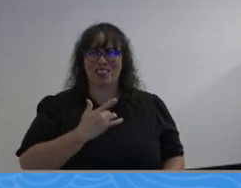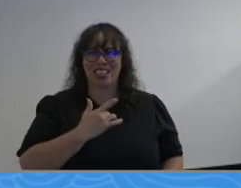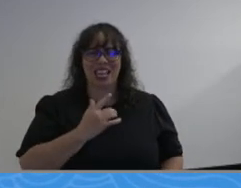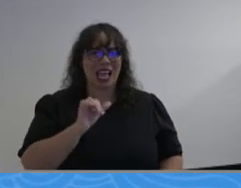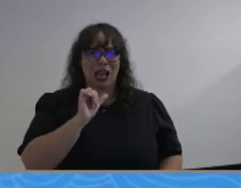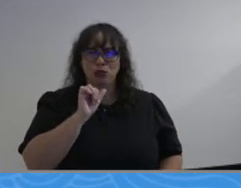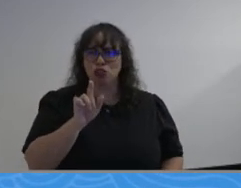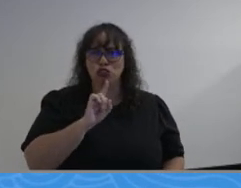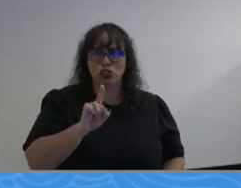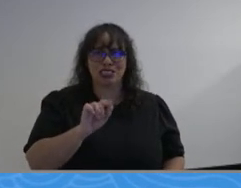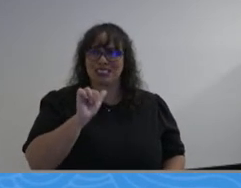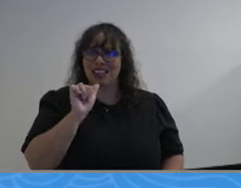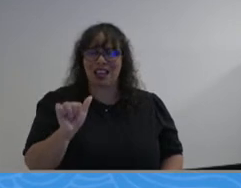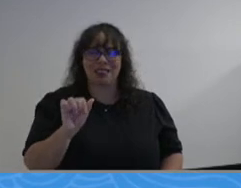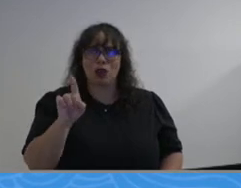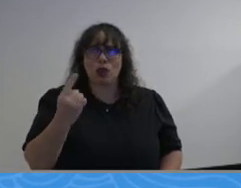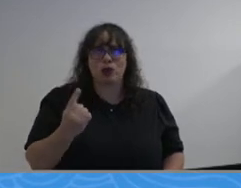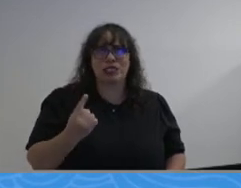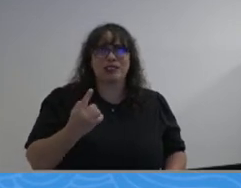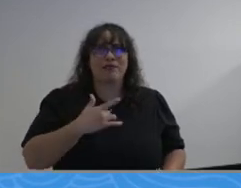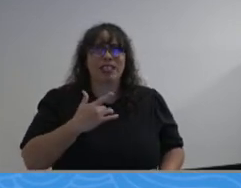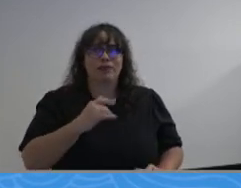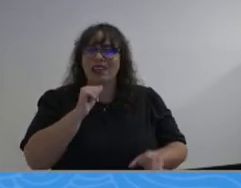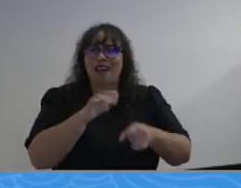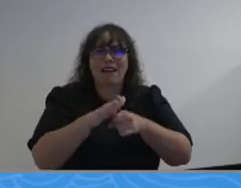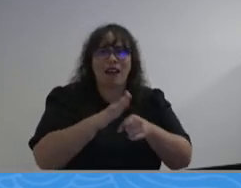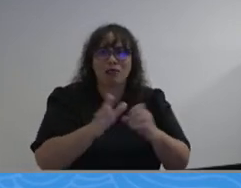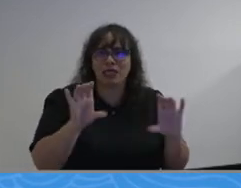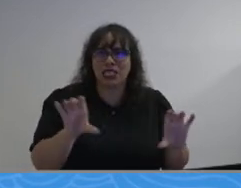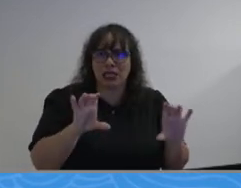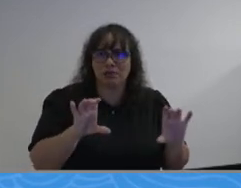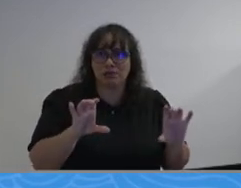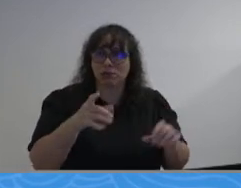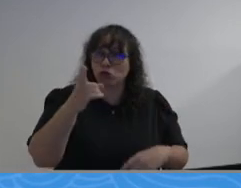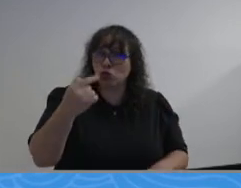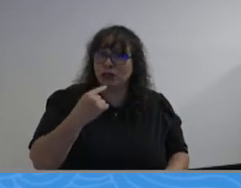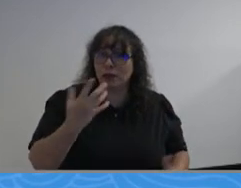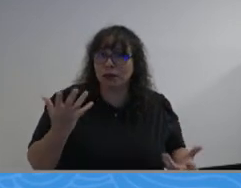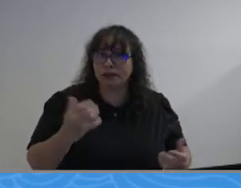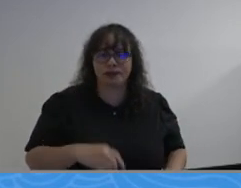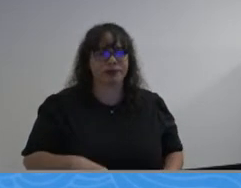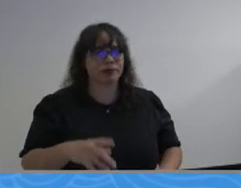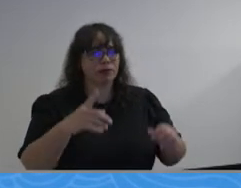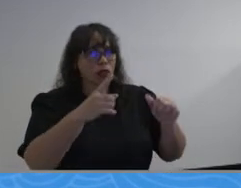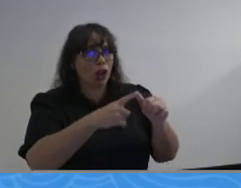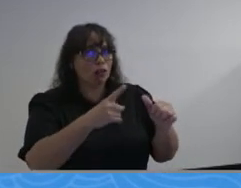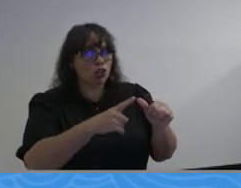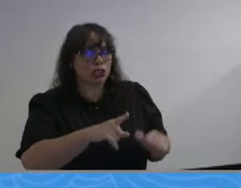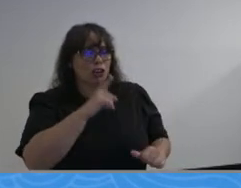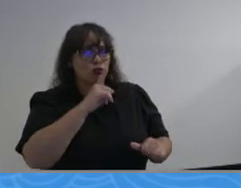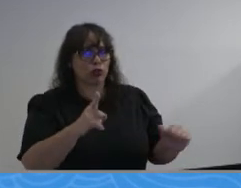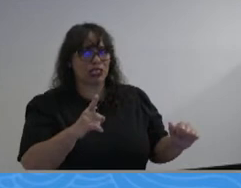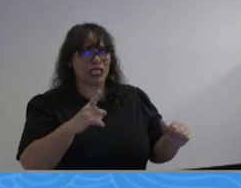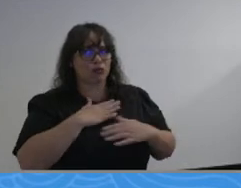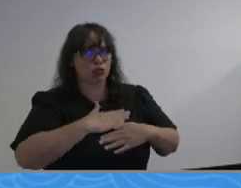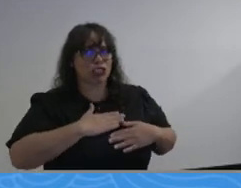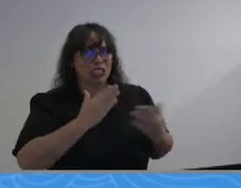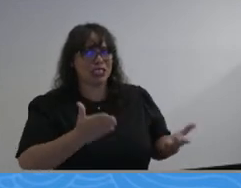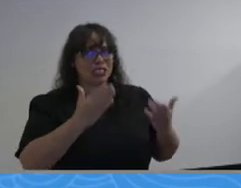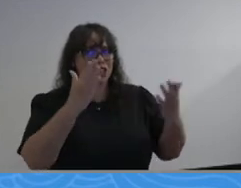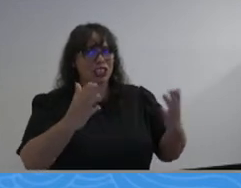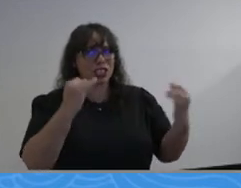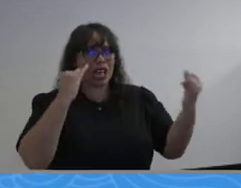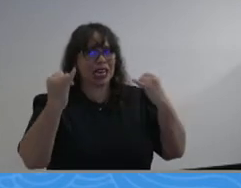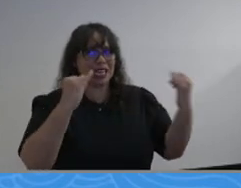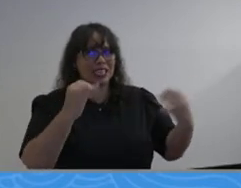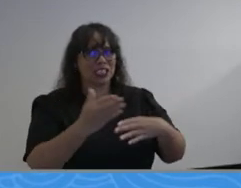probably not the only ones who feel like there's not enough being done. What would you say? First, I really appreciate the suggestions and ideas that were